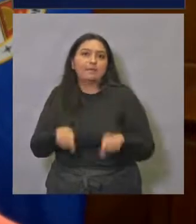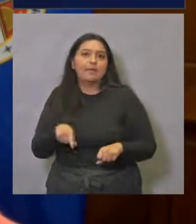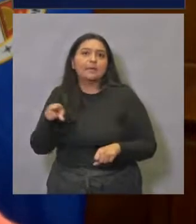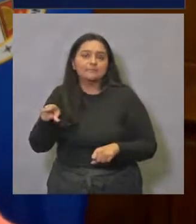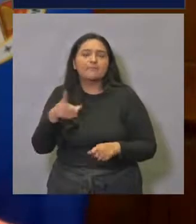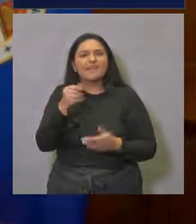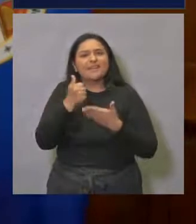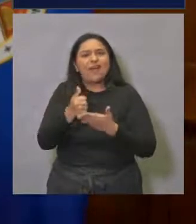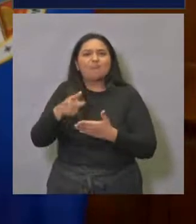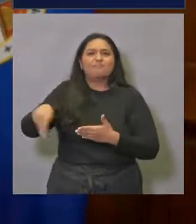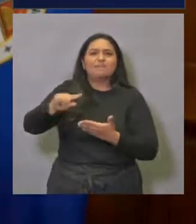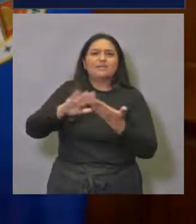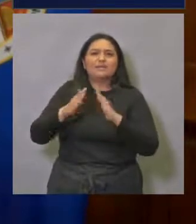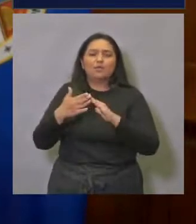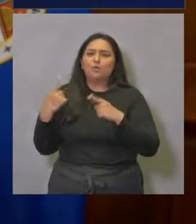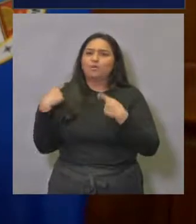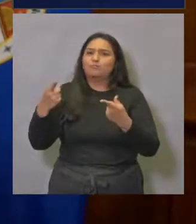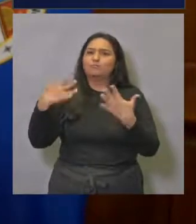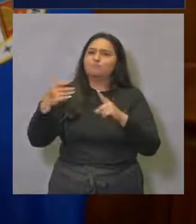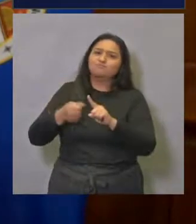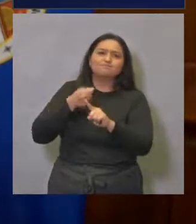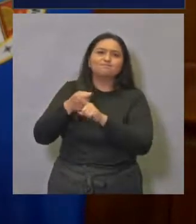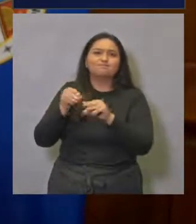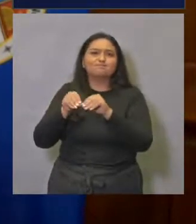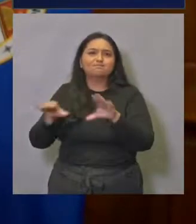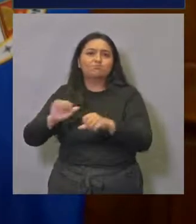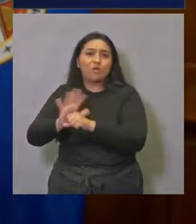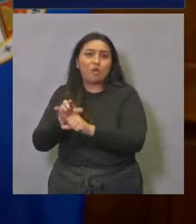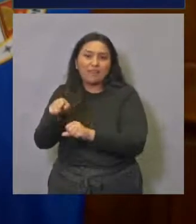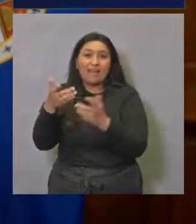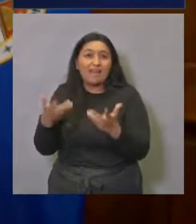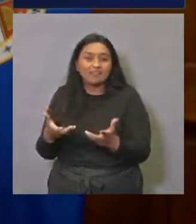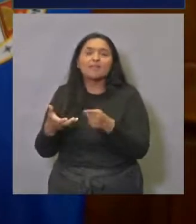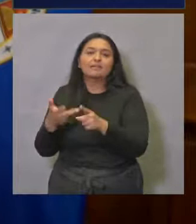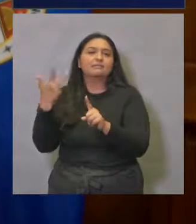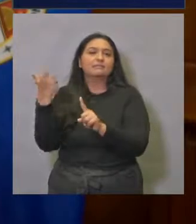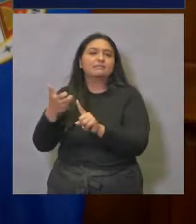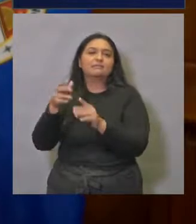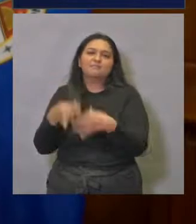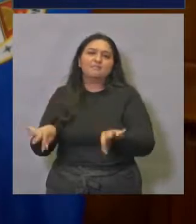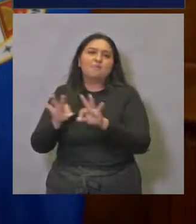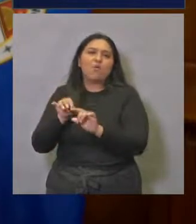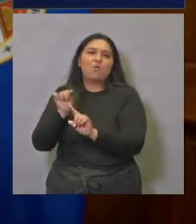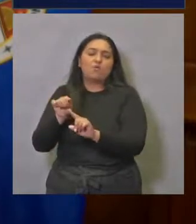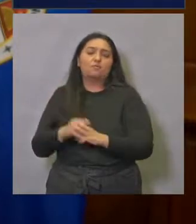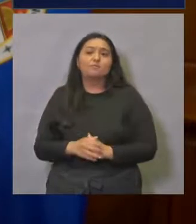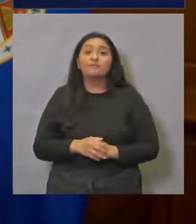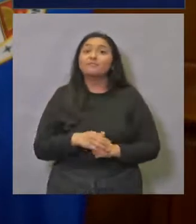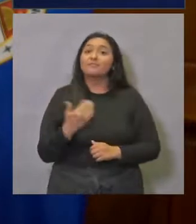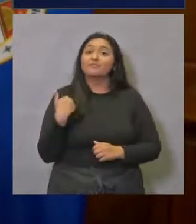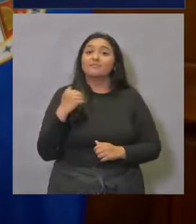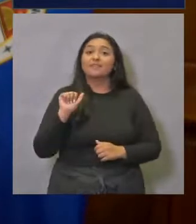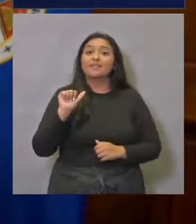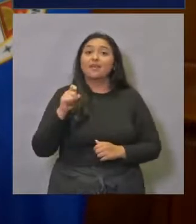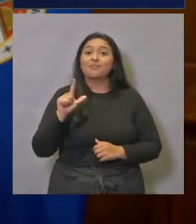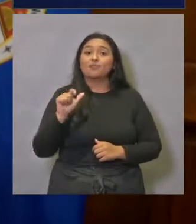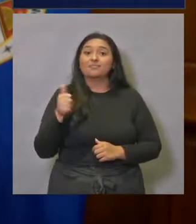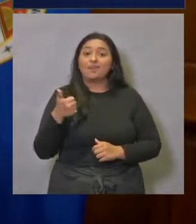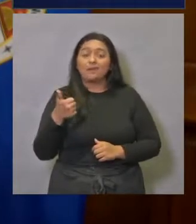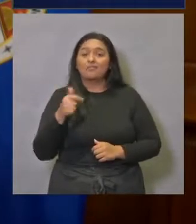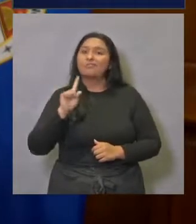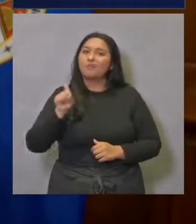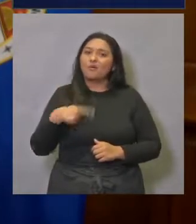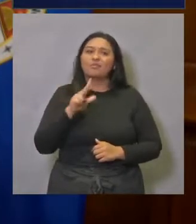communities. And this, as you know, is very critical. As of April the 10th, only 35.9% of residents